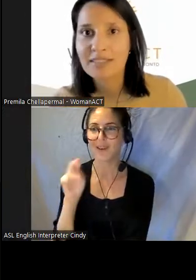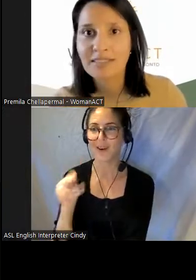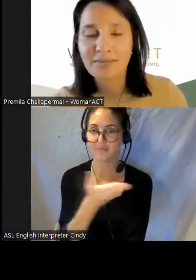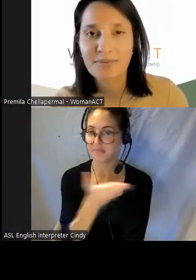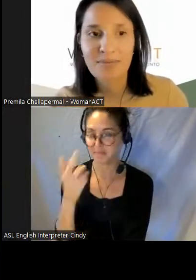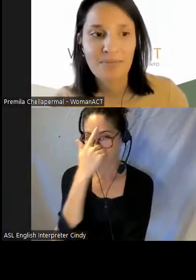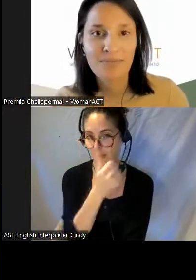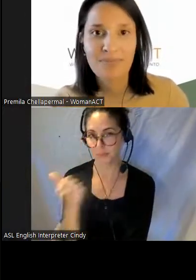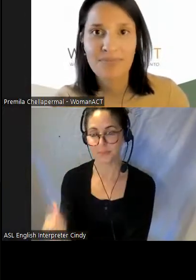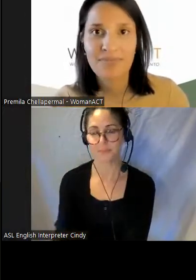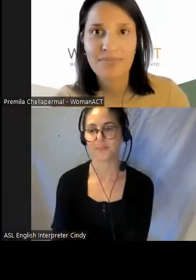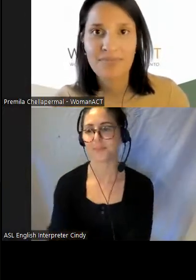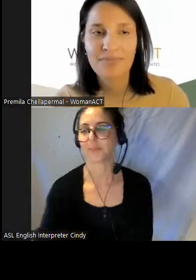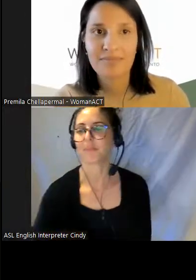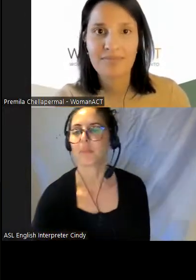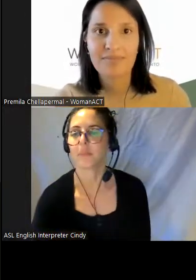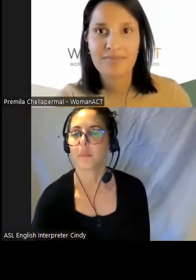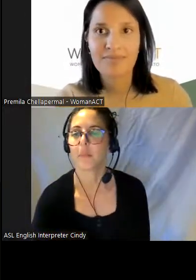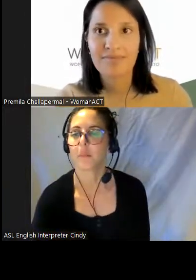well.